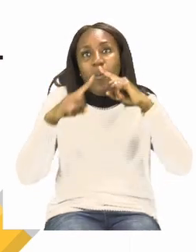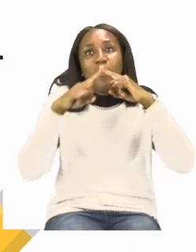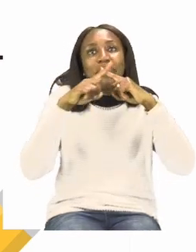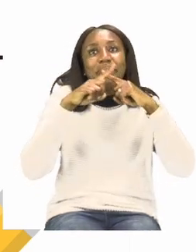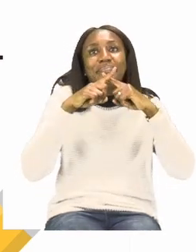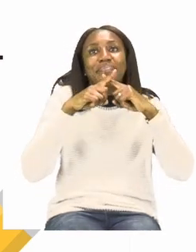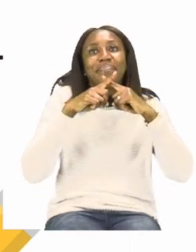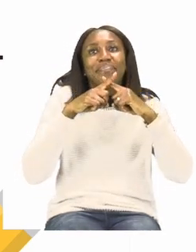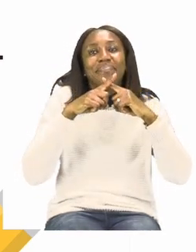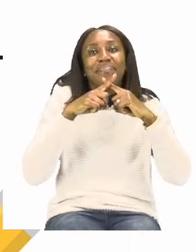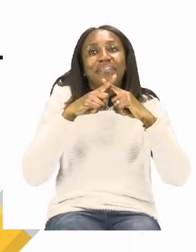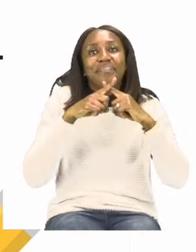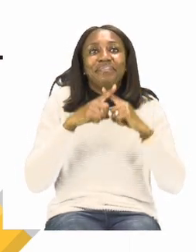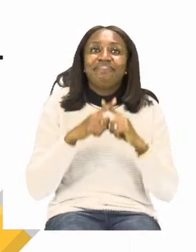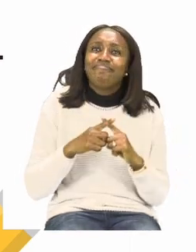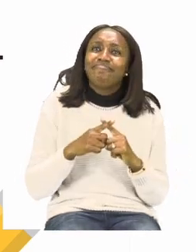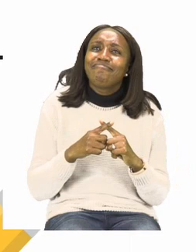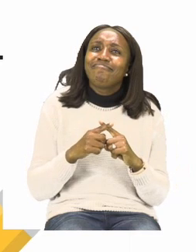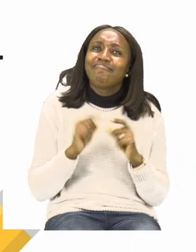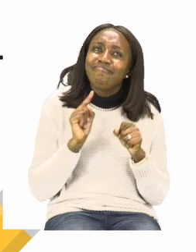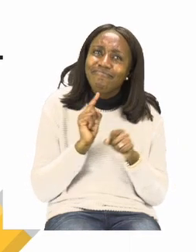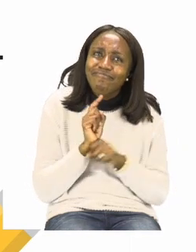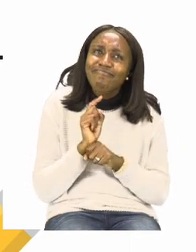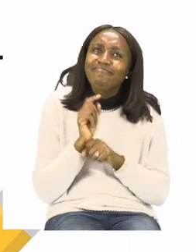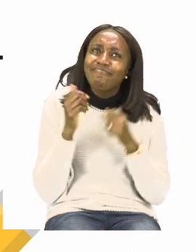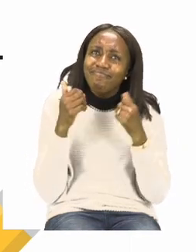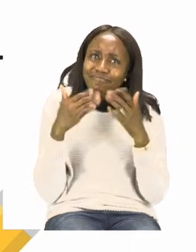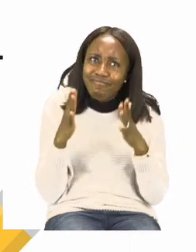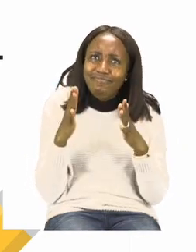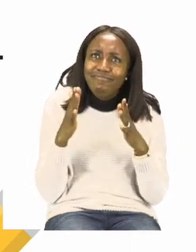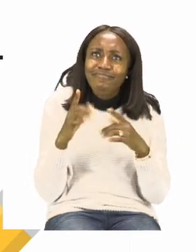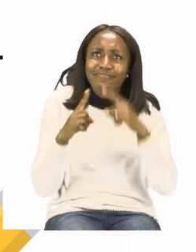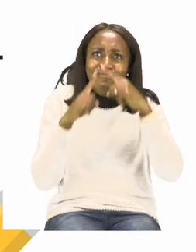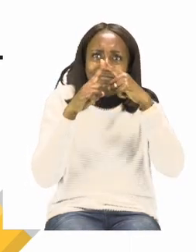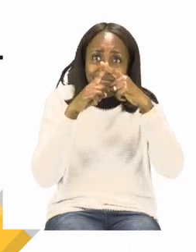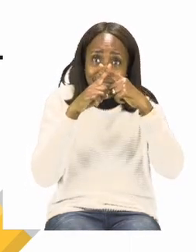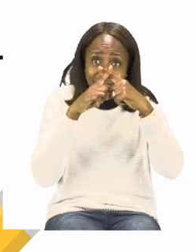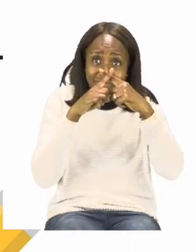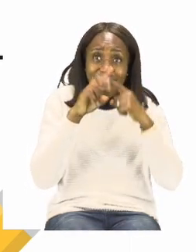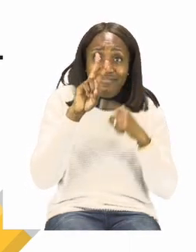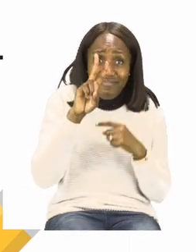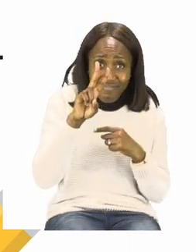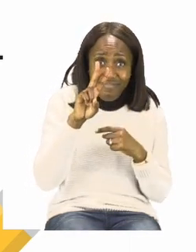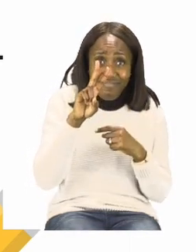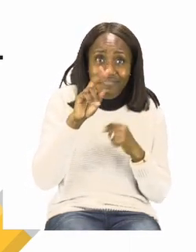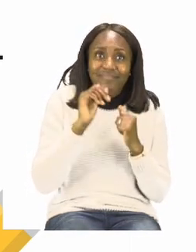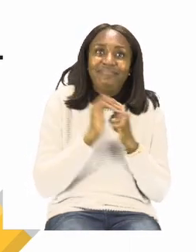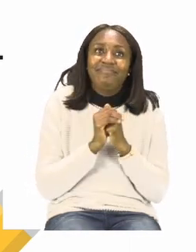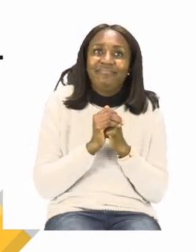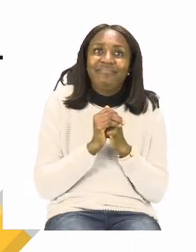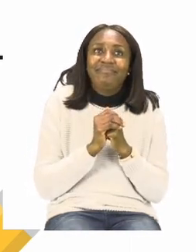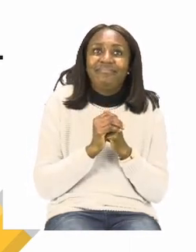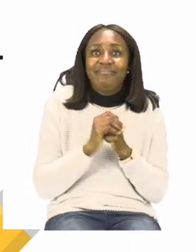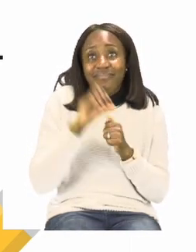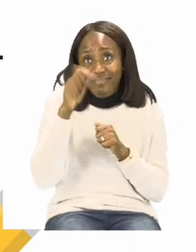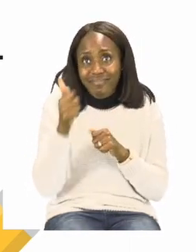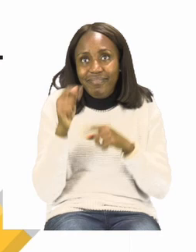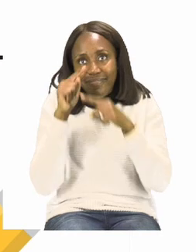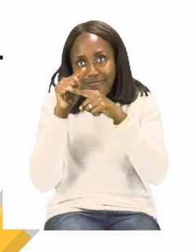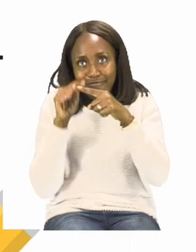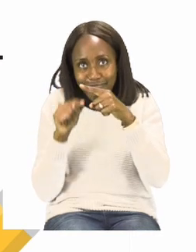multiplication. Now we're going to start with the 2 times table, as well as dividing the table as